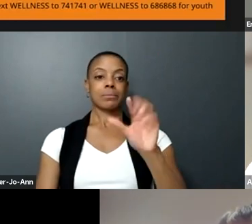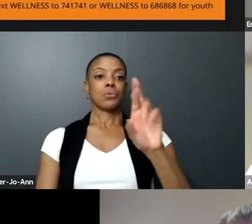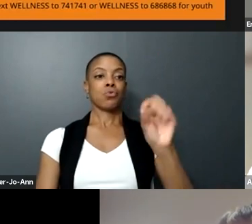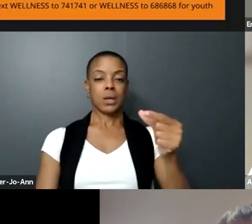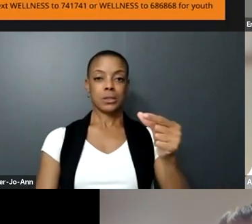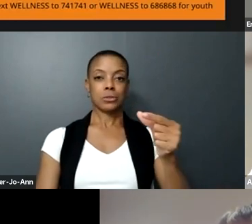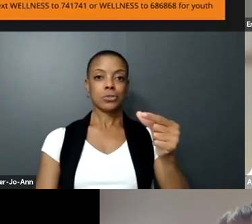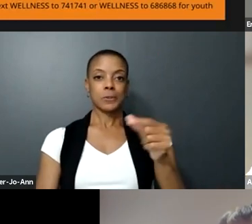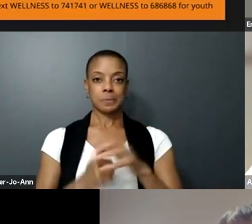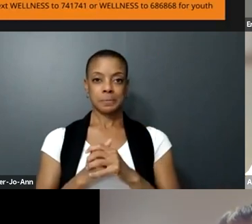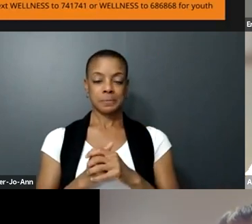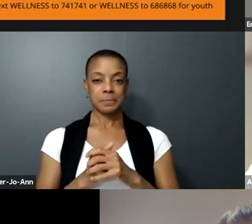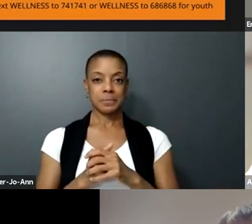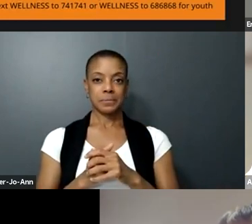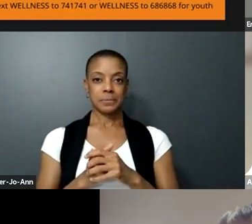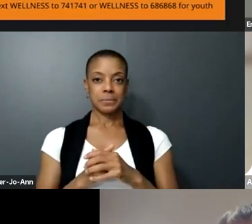Reginald